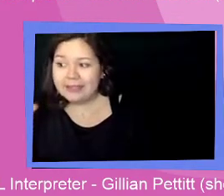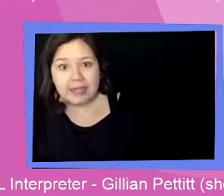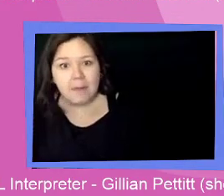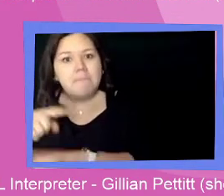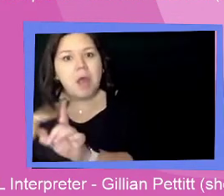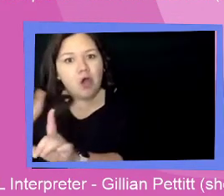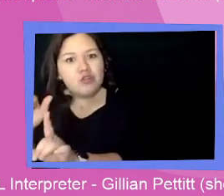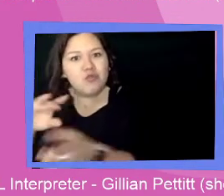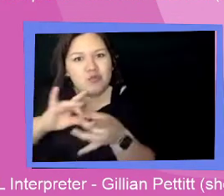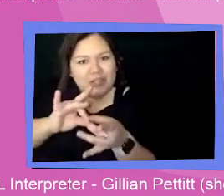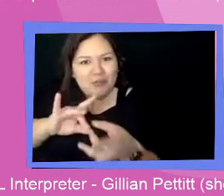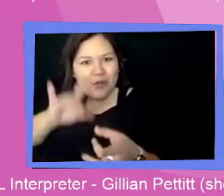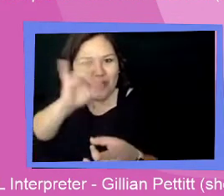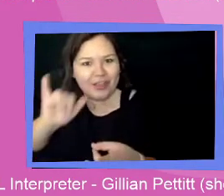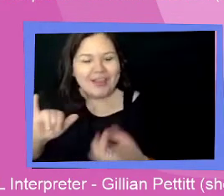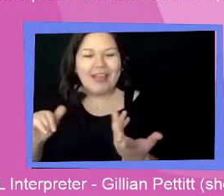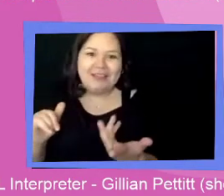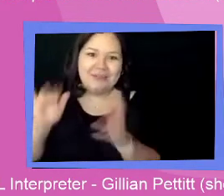that.